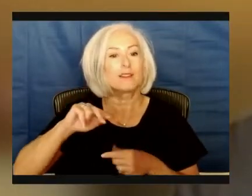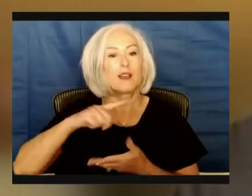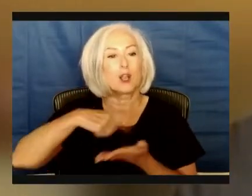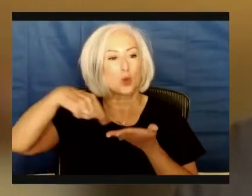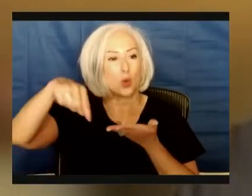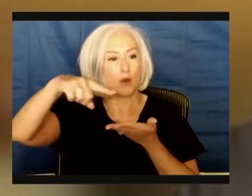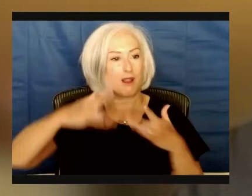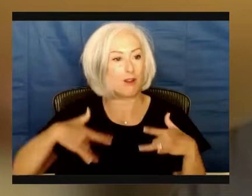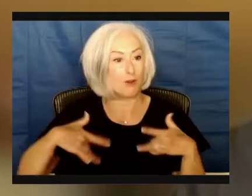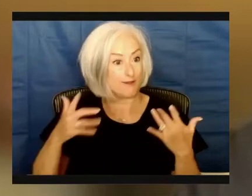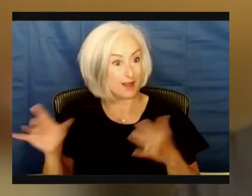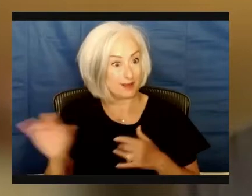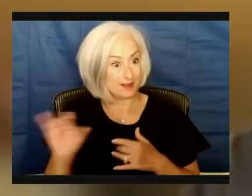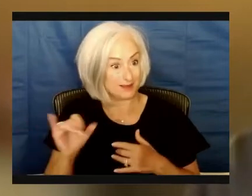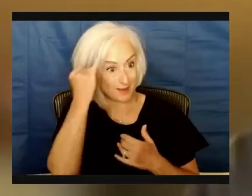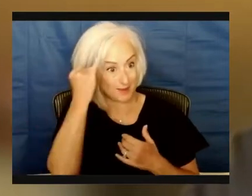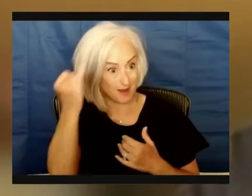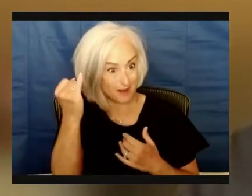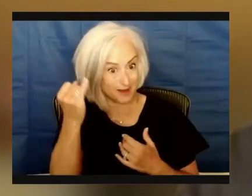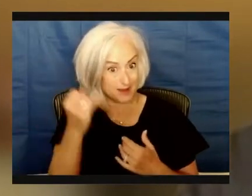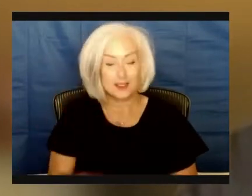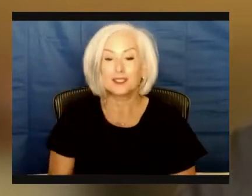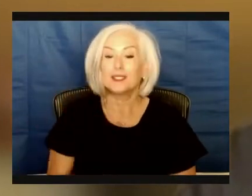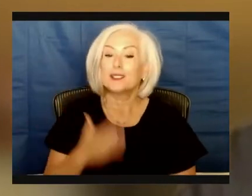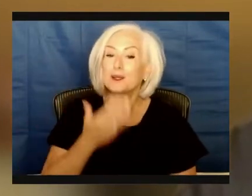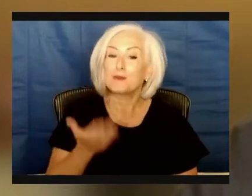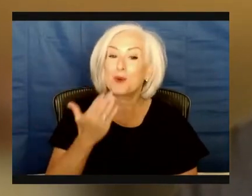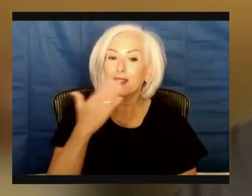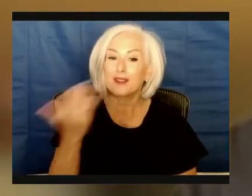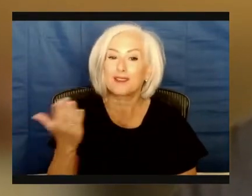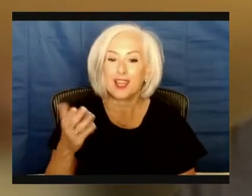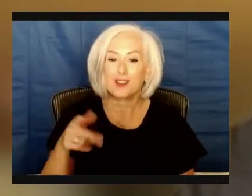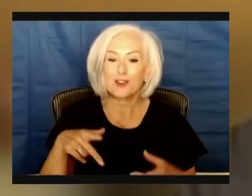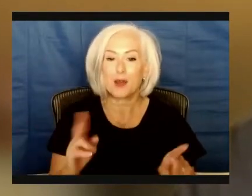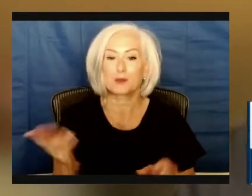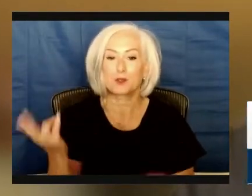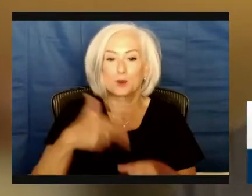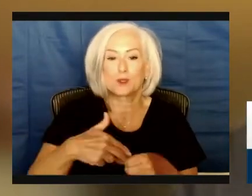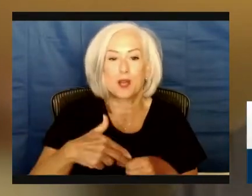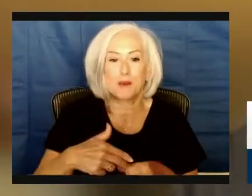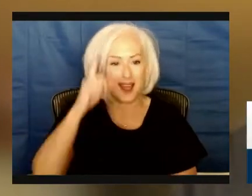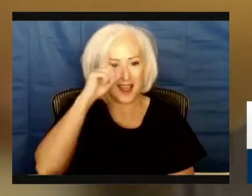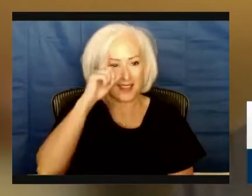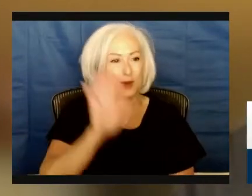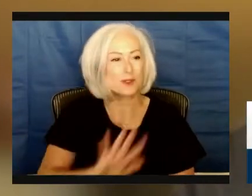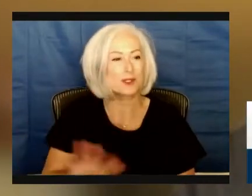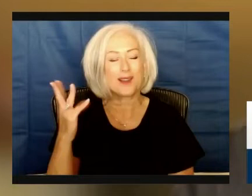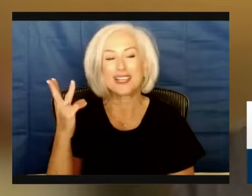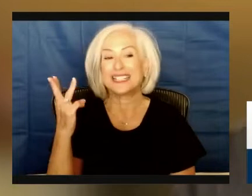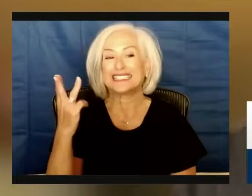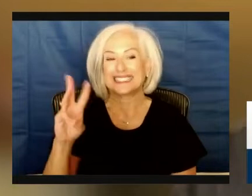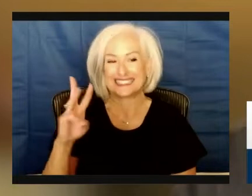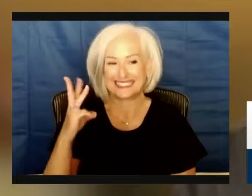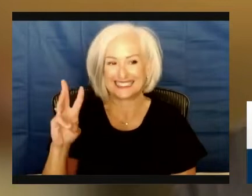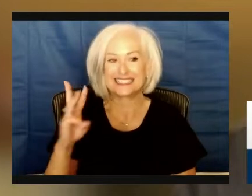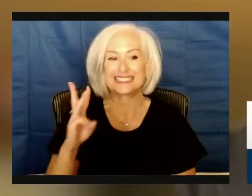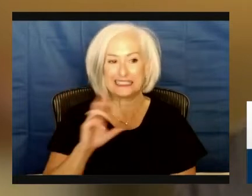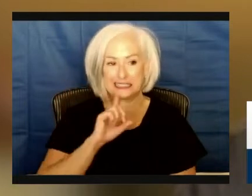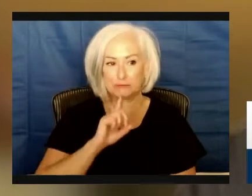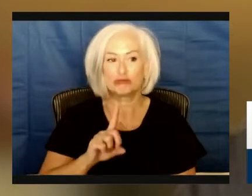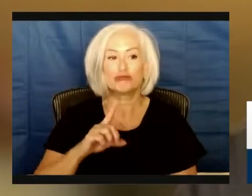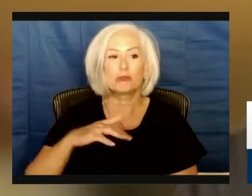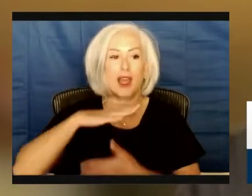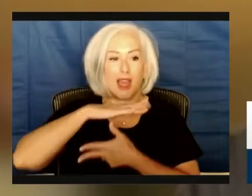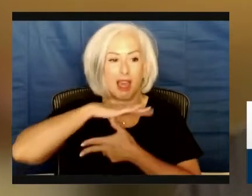Good morning. Thank you again for the opportunity to be here. I think our number was probably closer to 16 is what we are estimating. Some of those